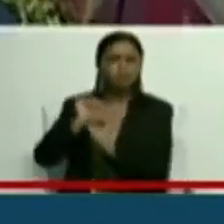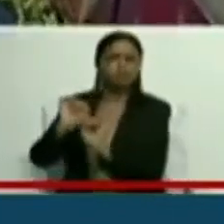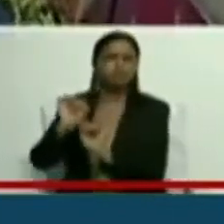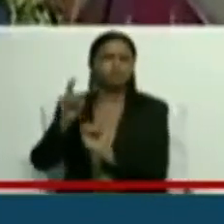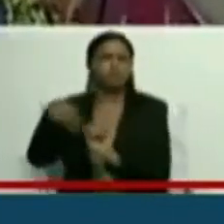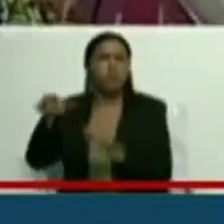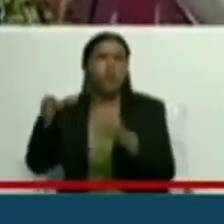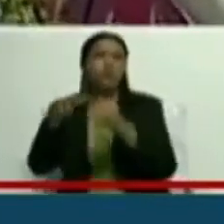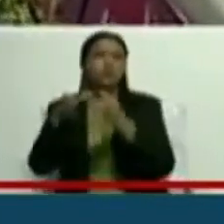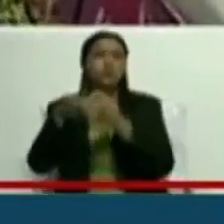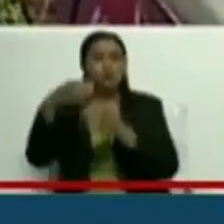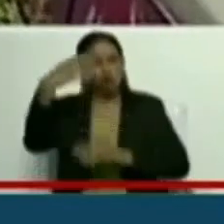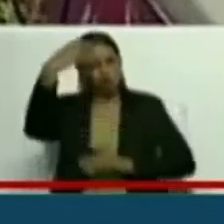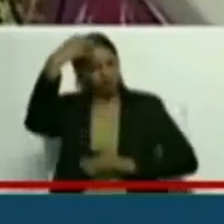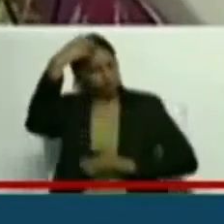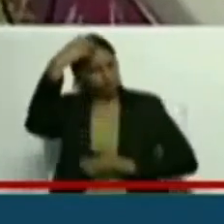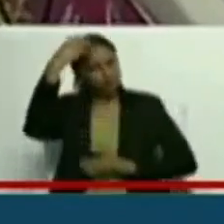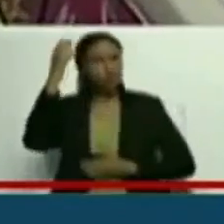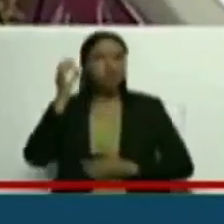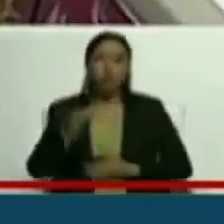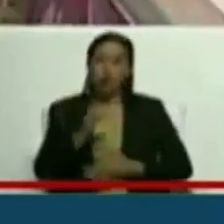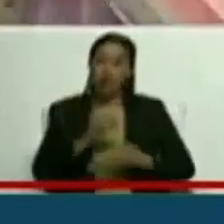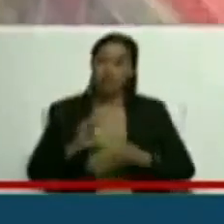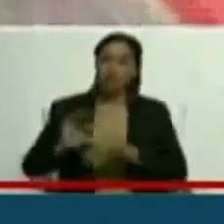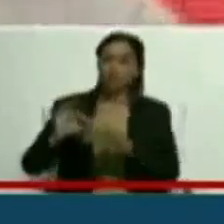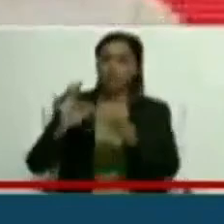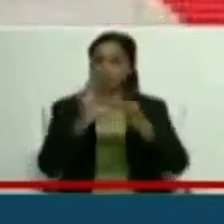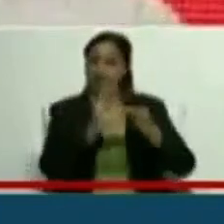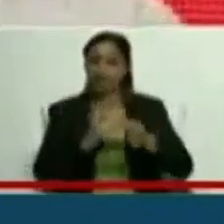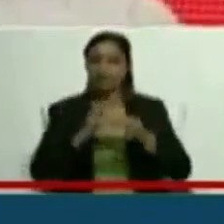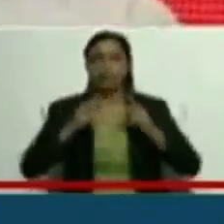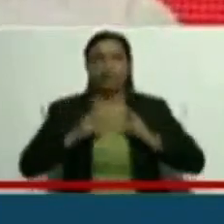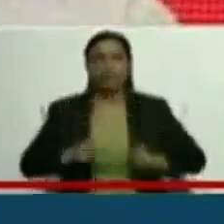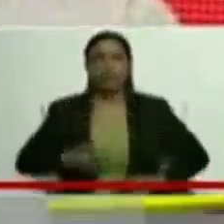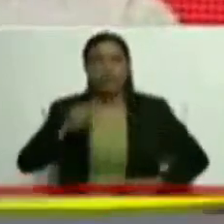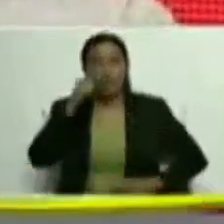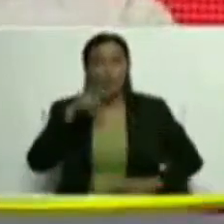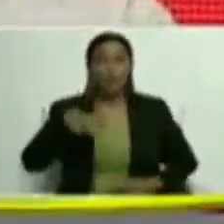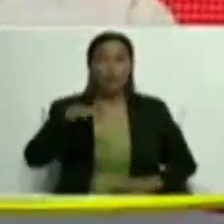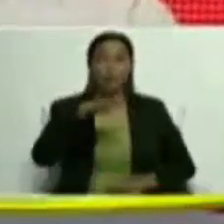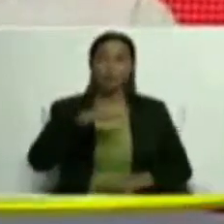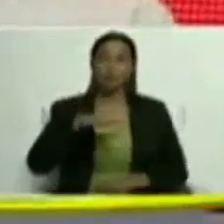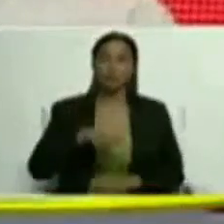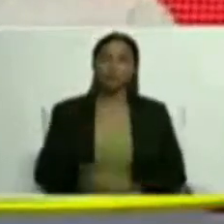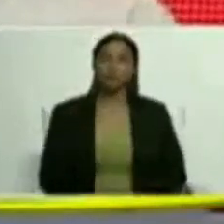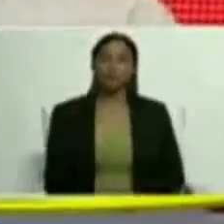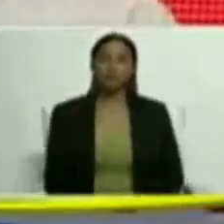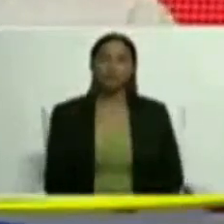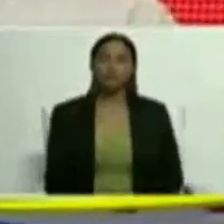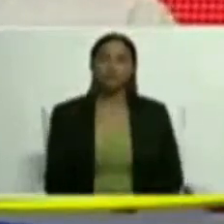to neoliberalism, has become a great alliance for the life of our people.